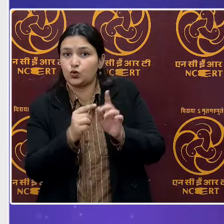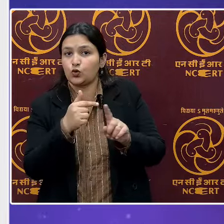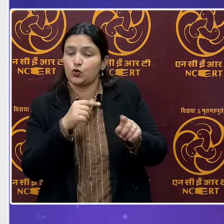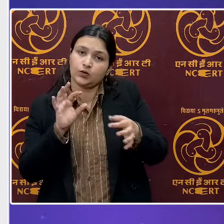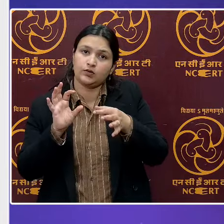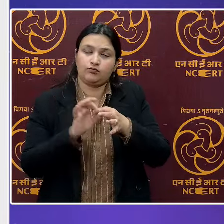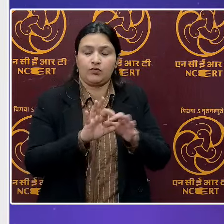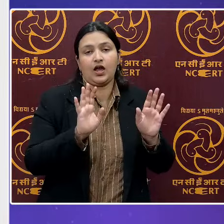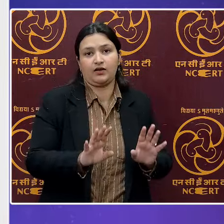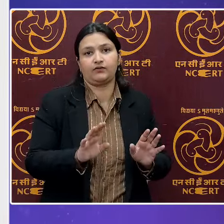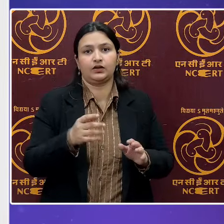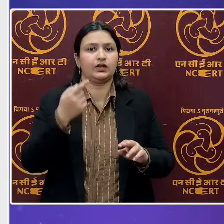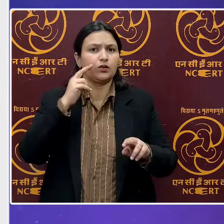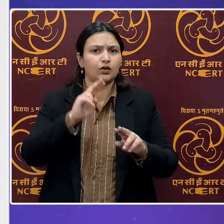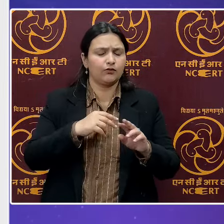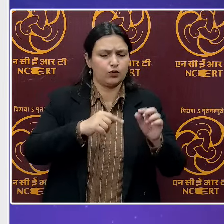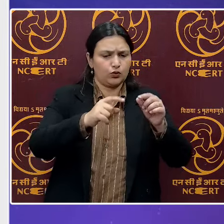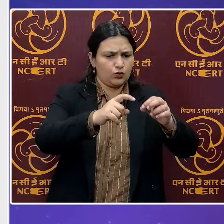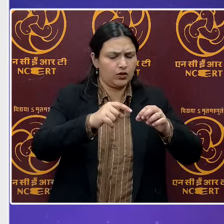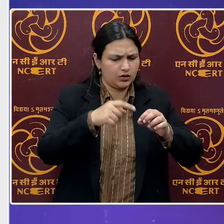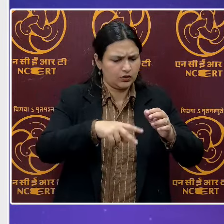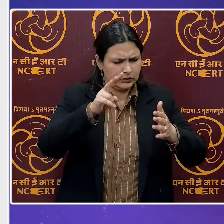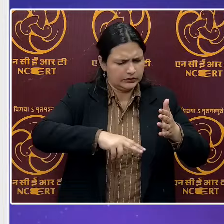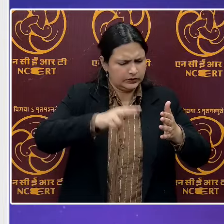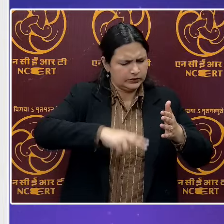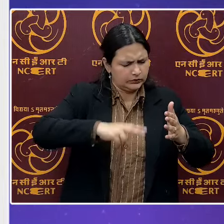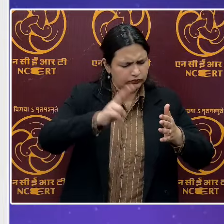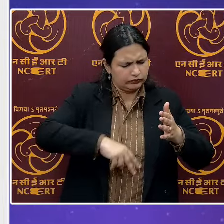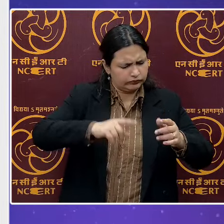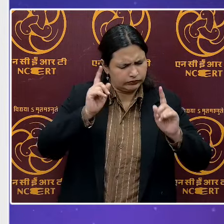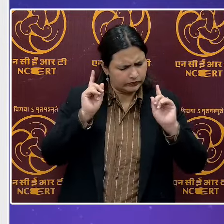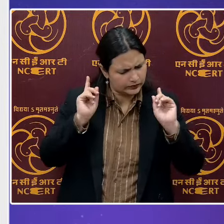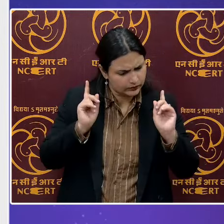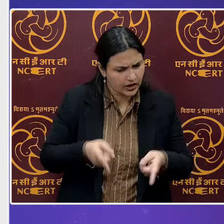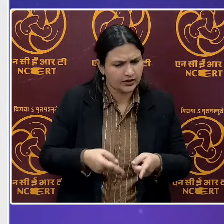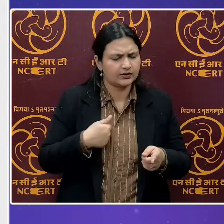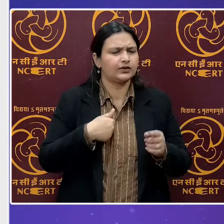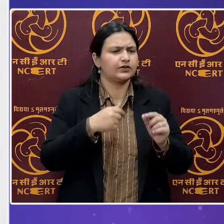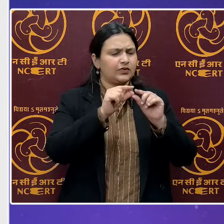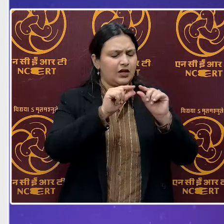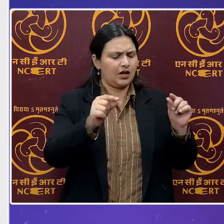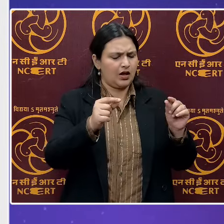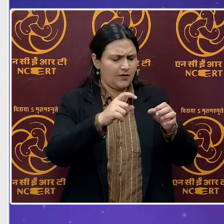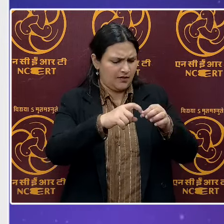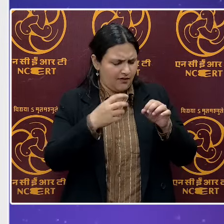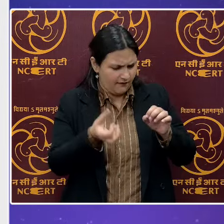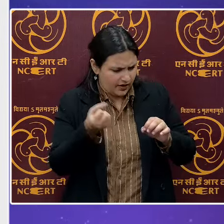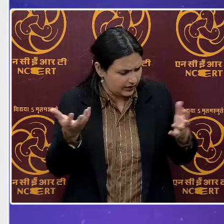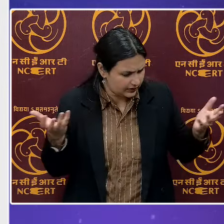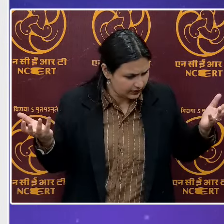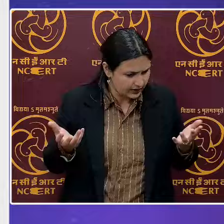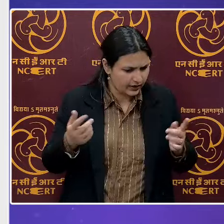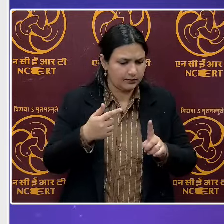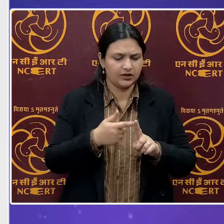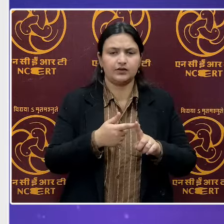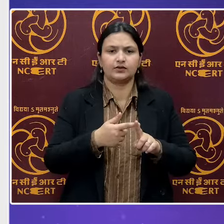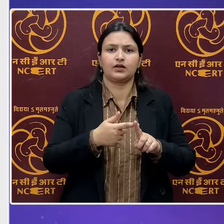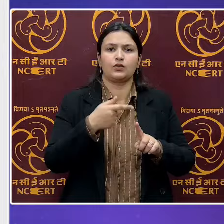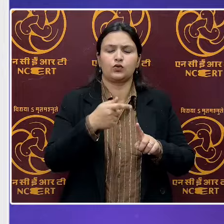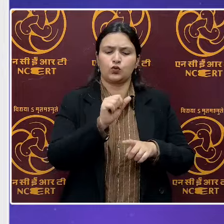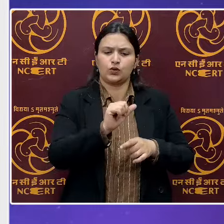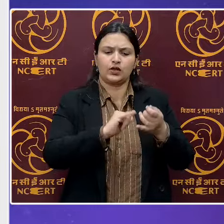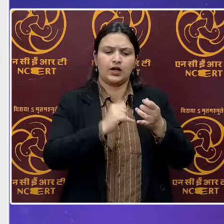very thoroughly and see what is the system of unit the question demands. If it demands SI system, give